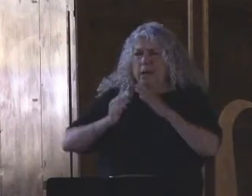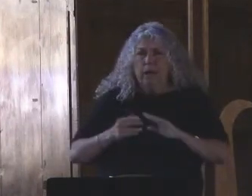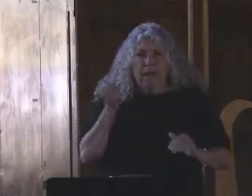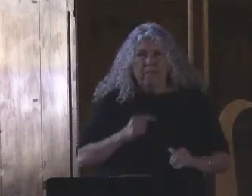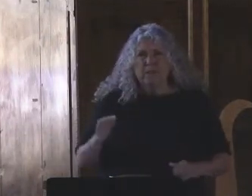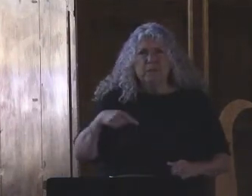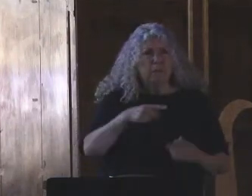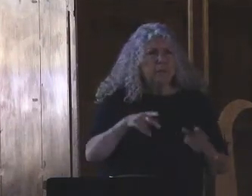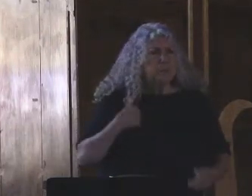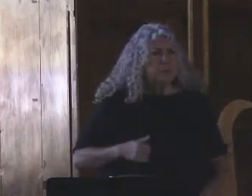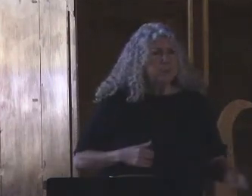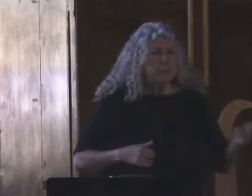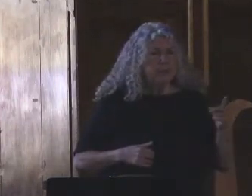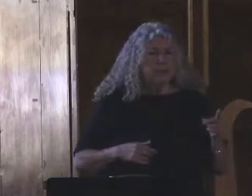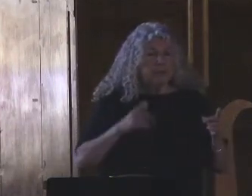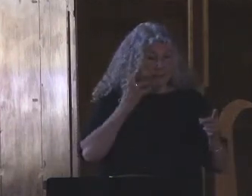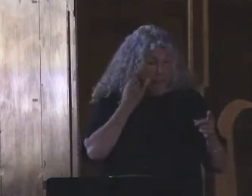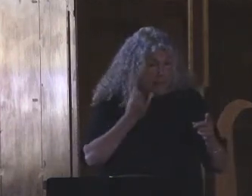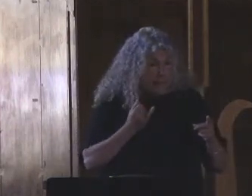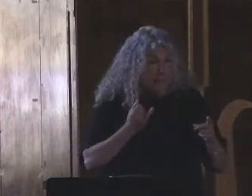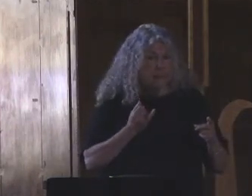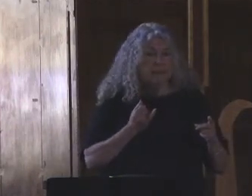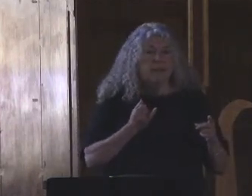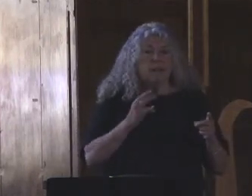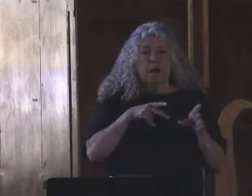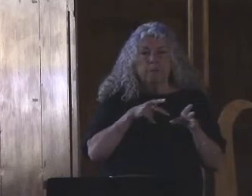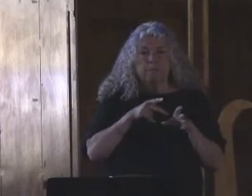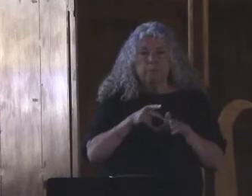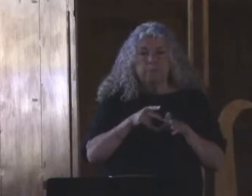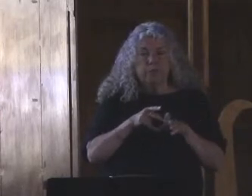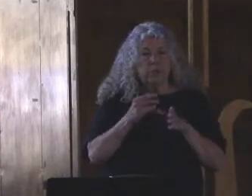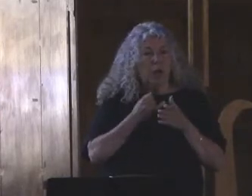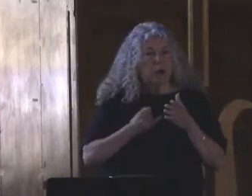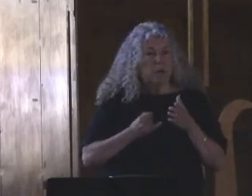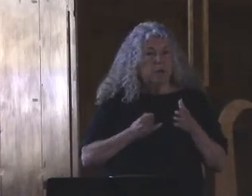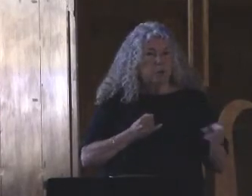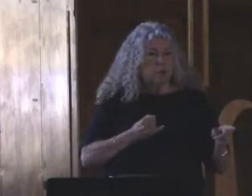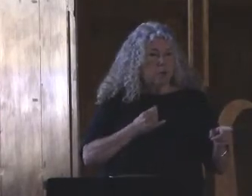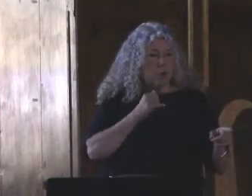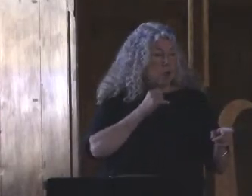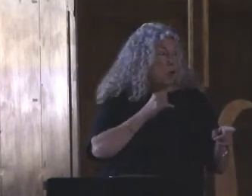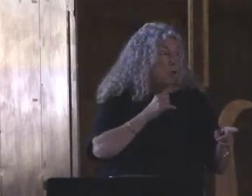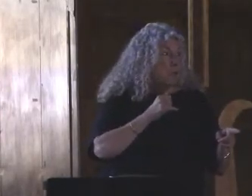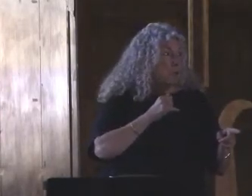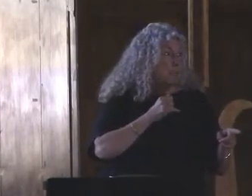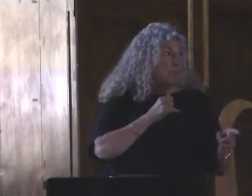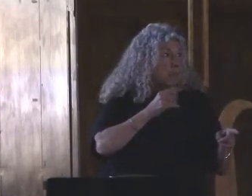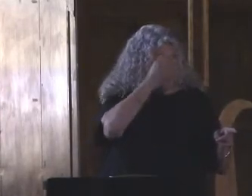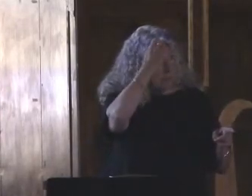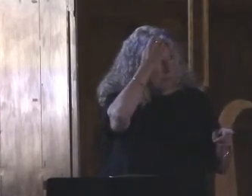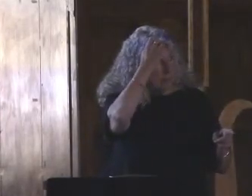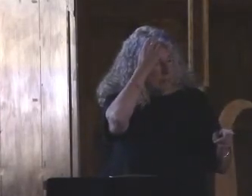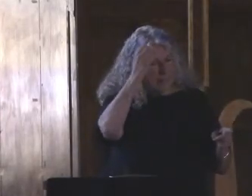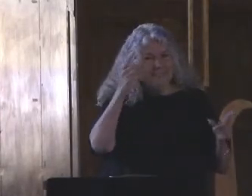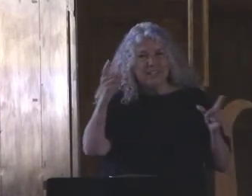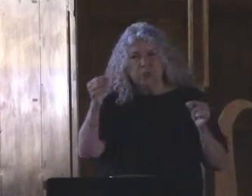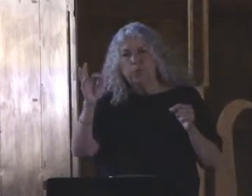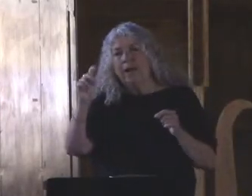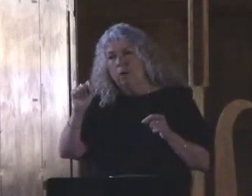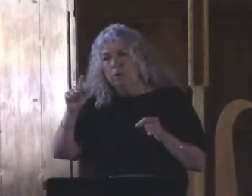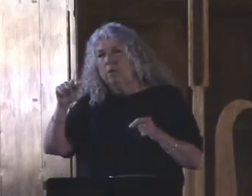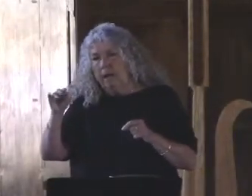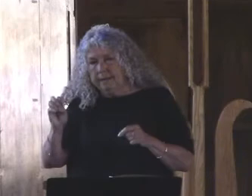just everywhere. And the idea behind this was a professional artist would design the mural. They'd sort of do an